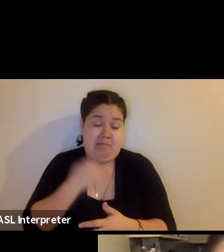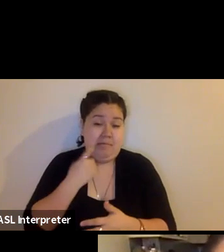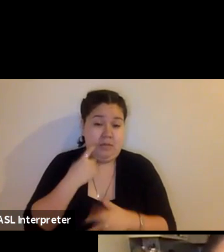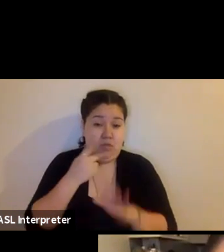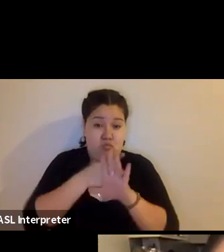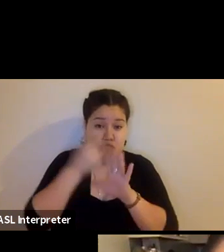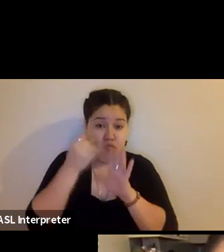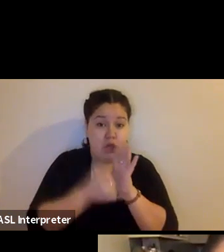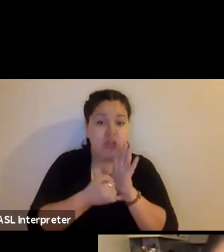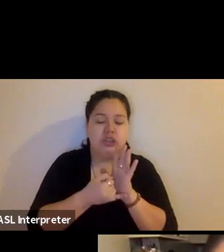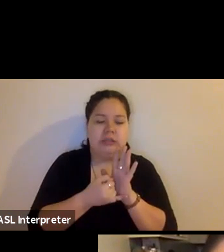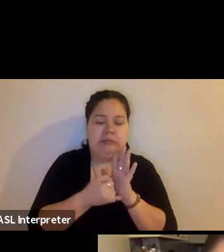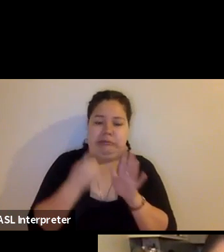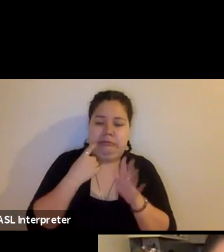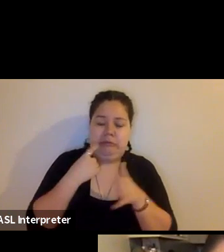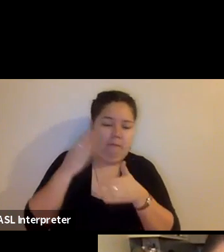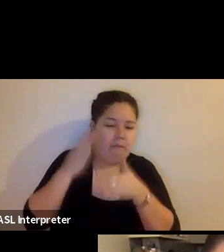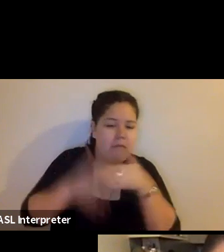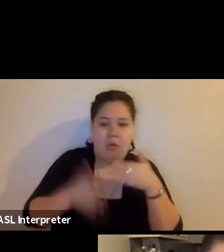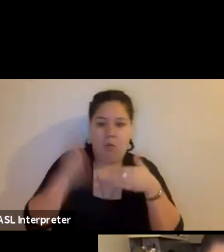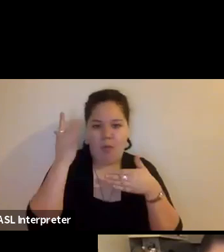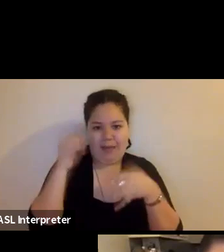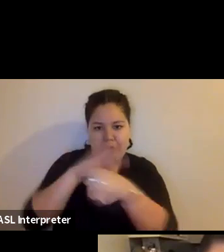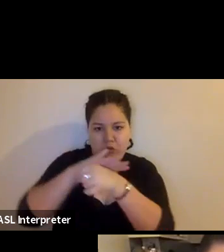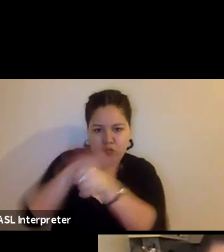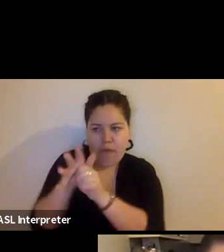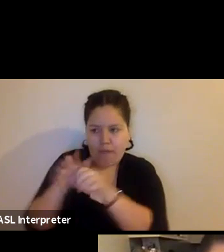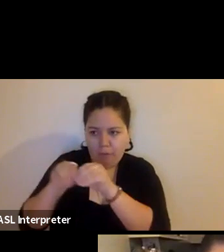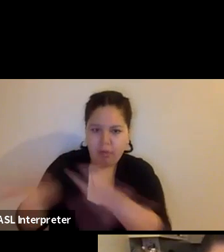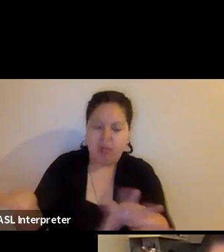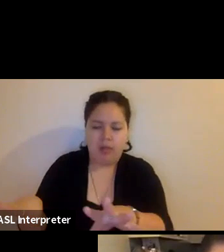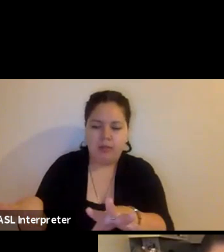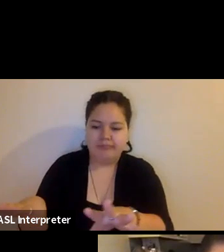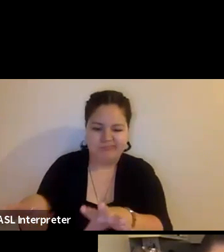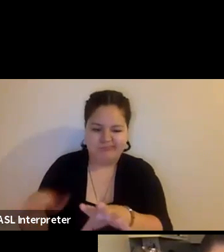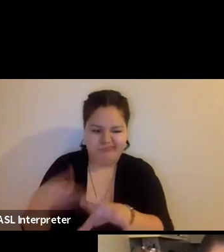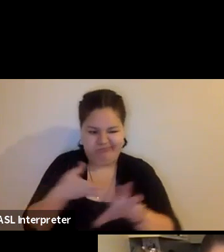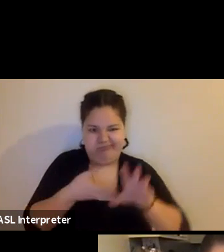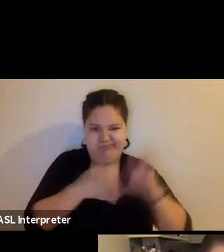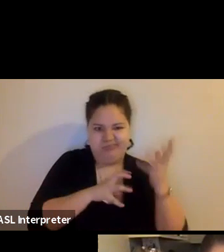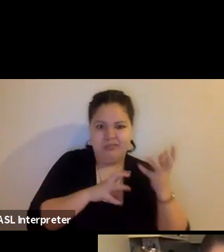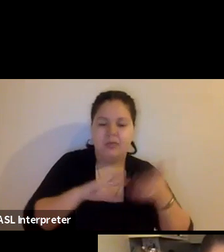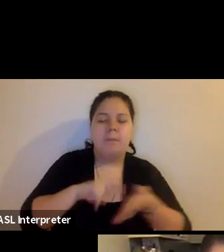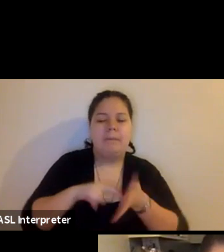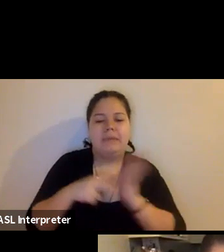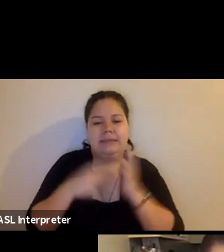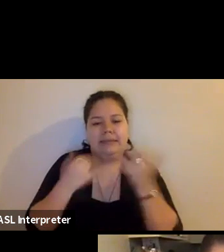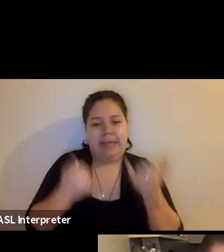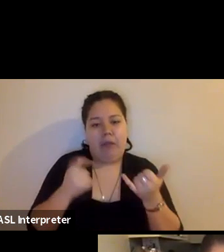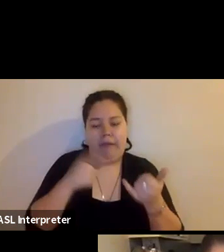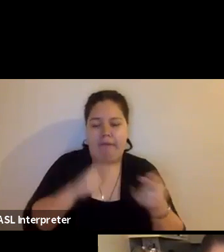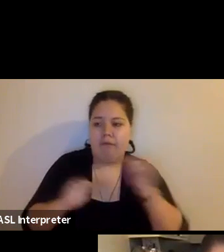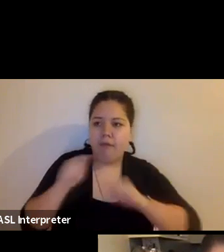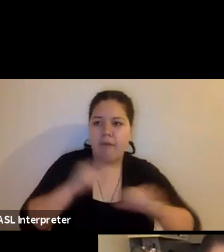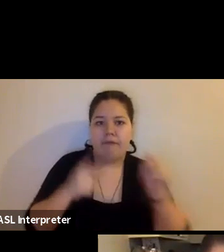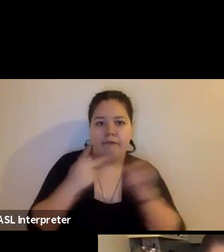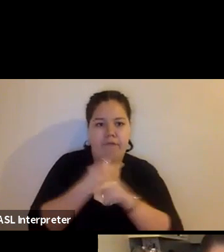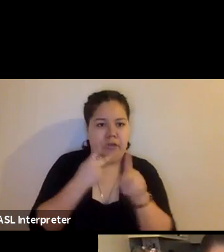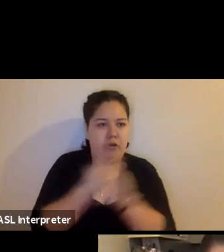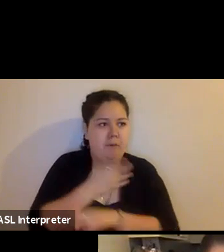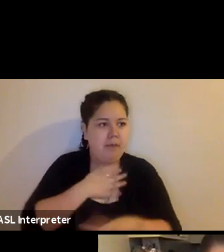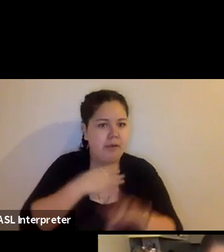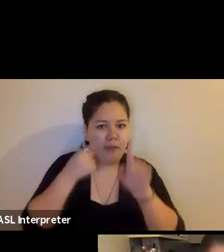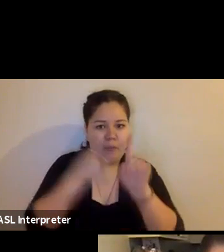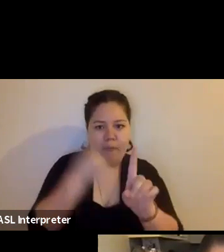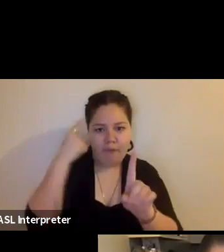truncation or end because of COVID. So I'm sort of relocating what wants to happen right now. I'm